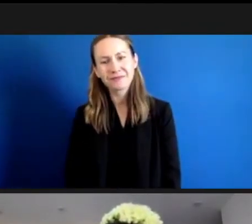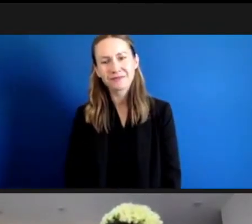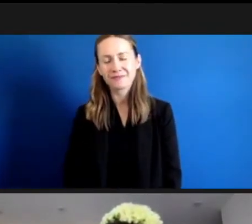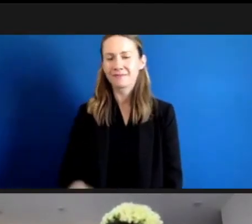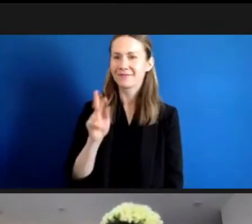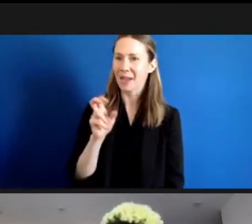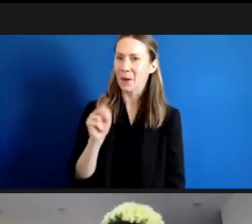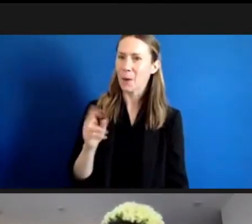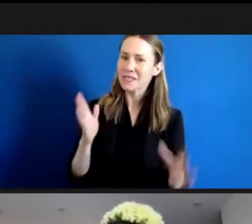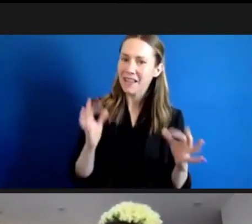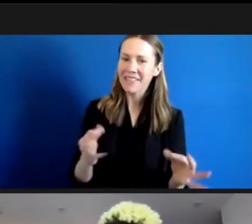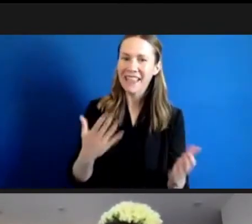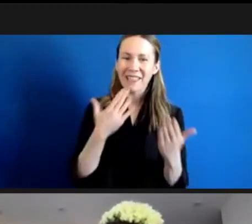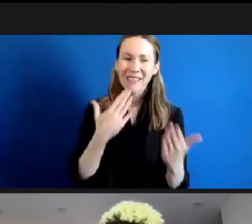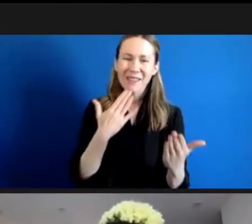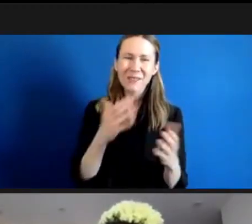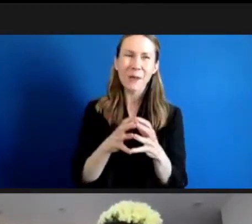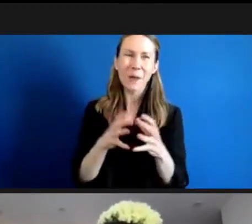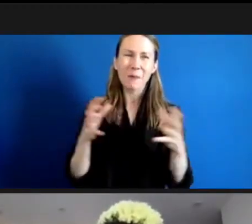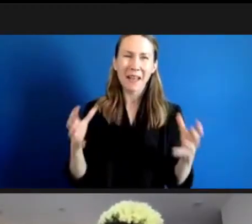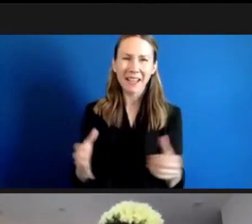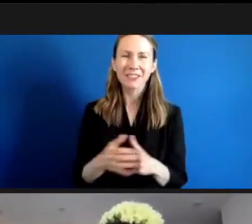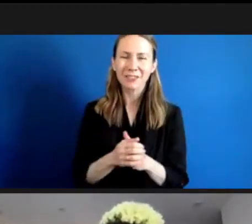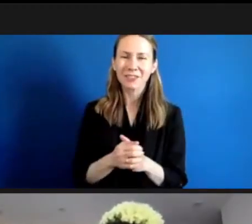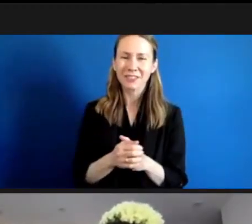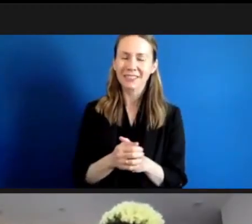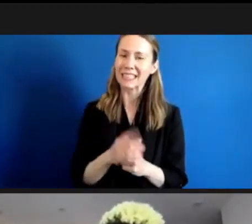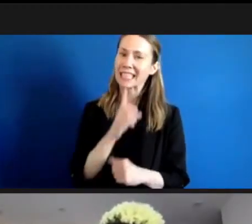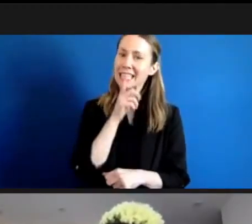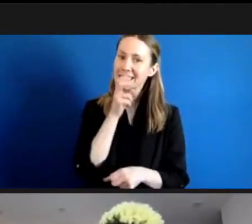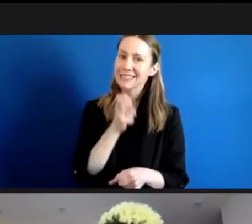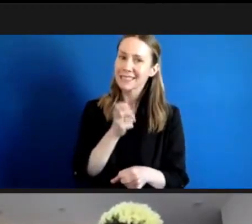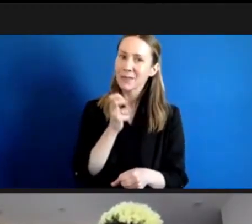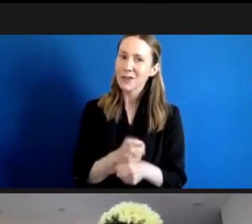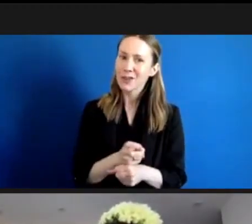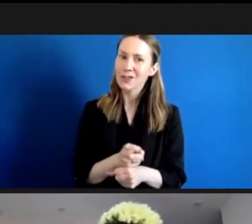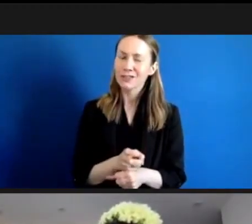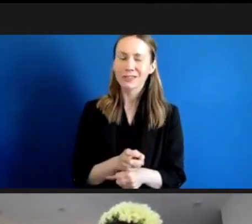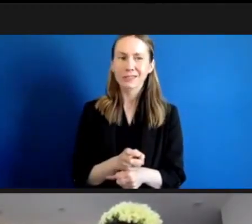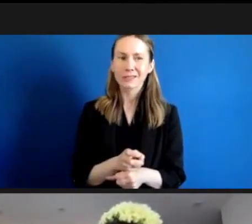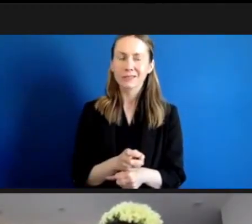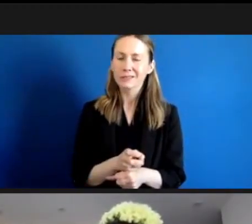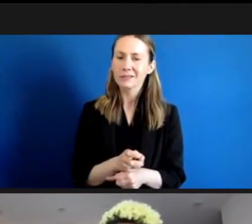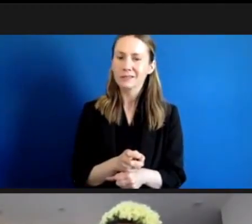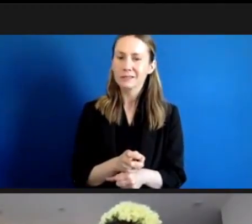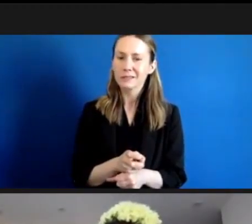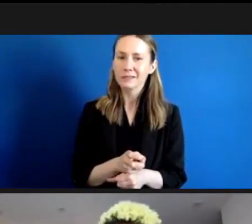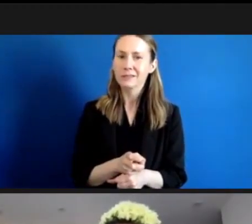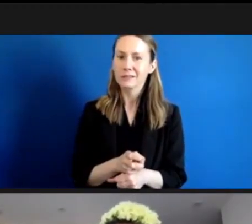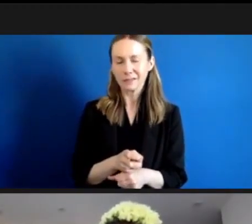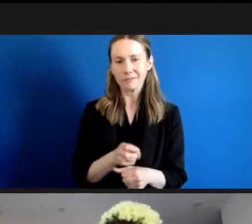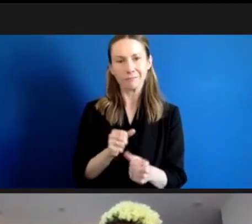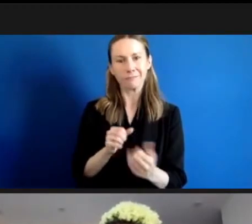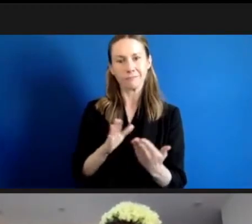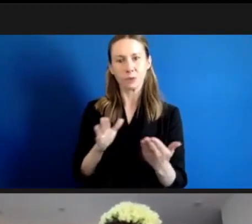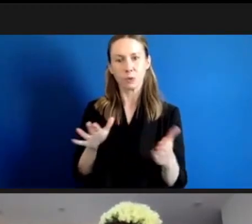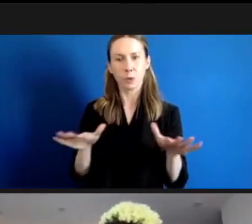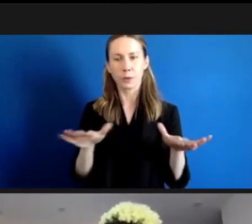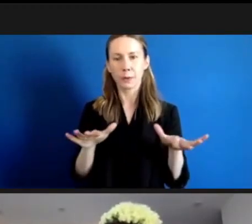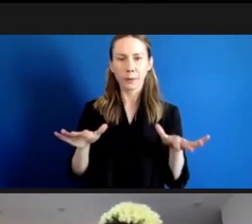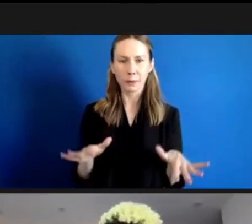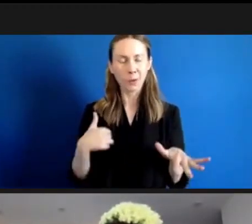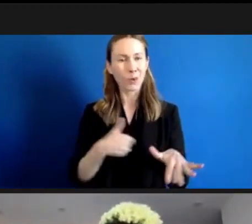Definitely. Thank you so much. I think it is a difficult thing to wrestle with when we are all inherently are embedded